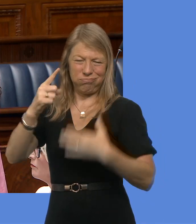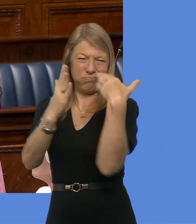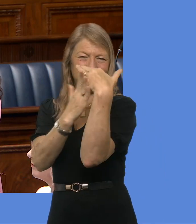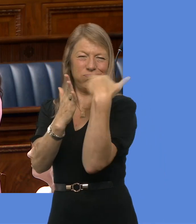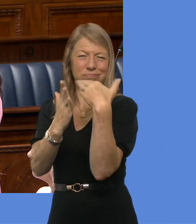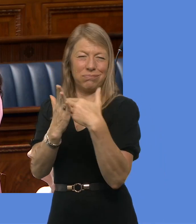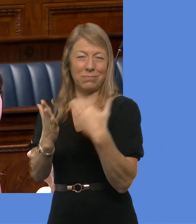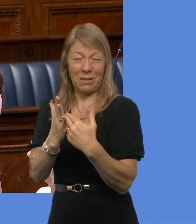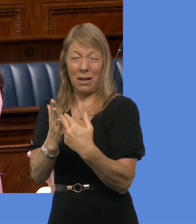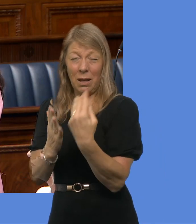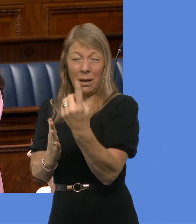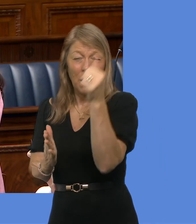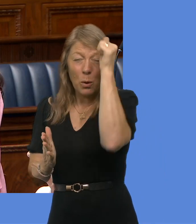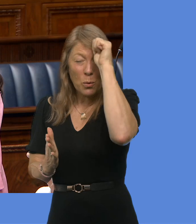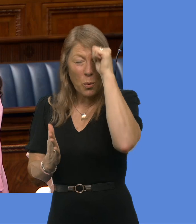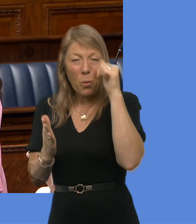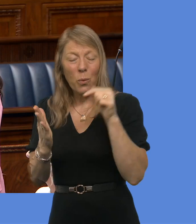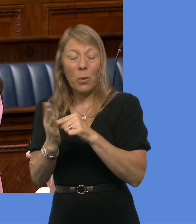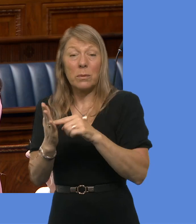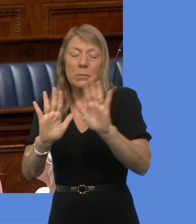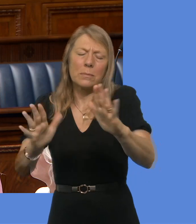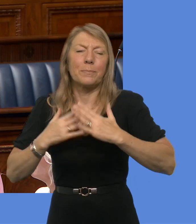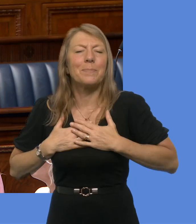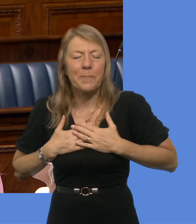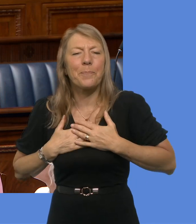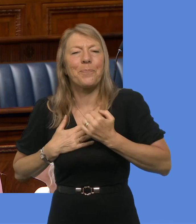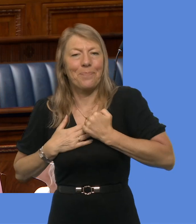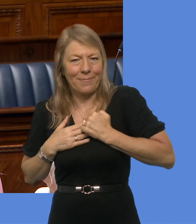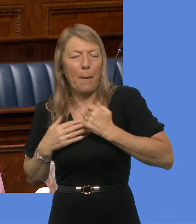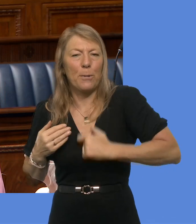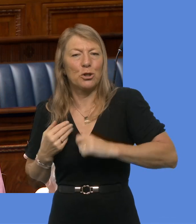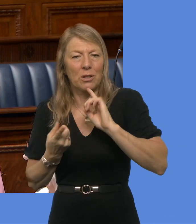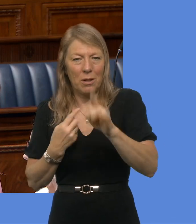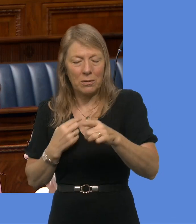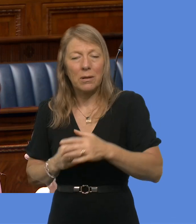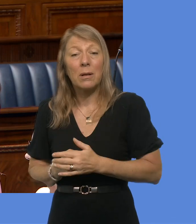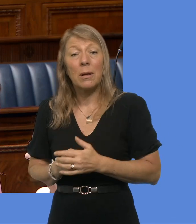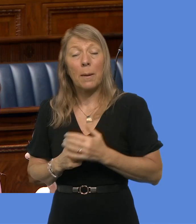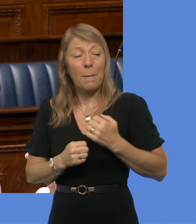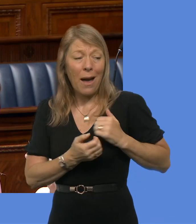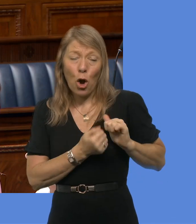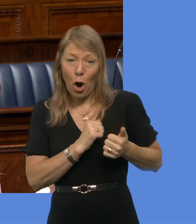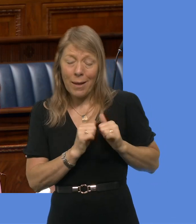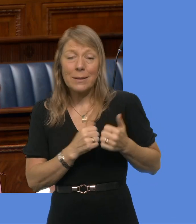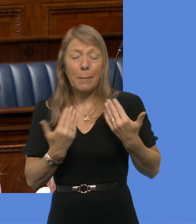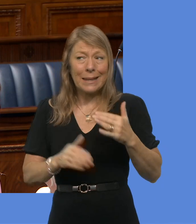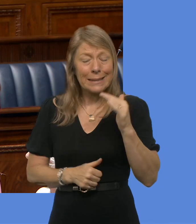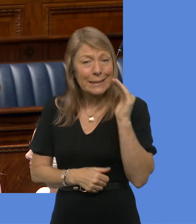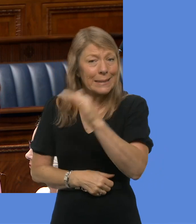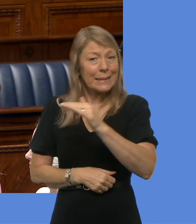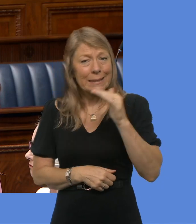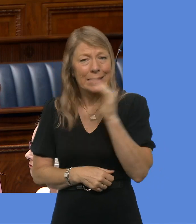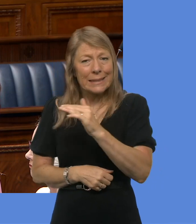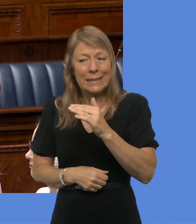record, that, speaking personally, my colleagues raised the issue time and time again, both in the House of Lords and the House of